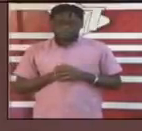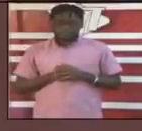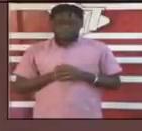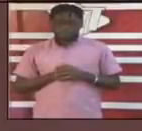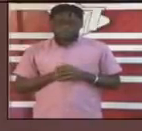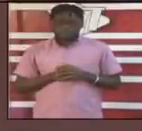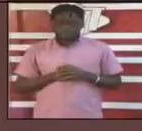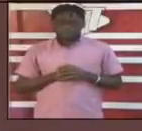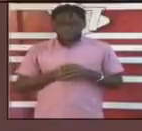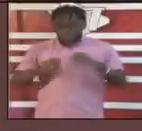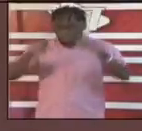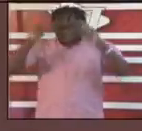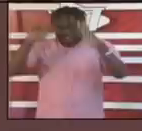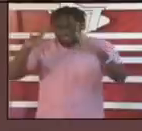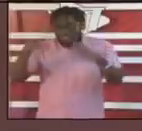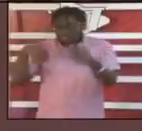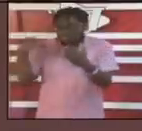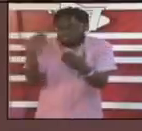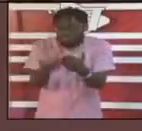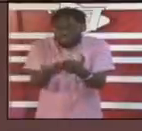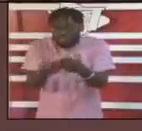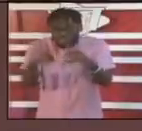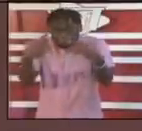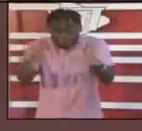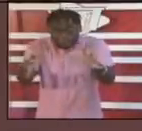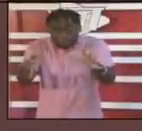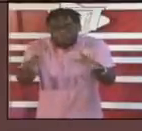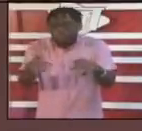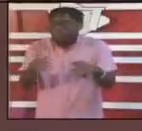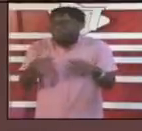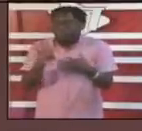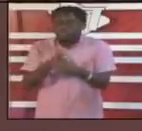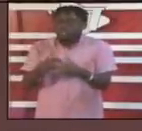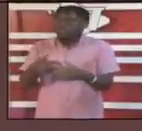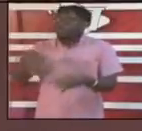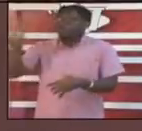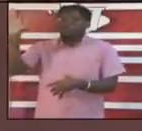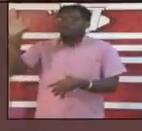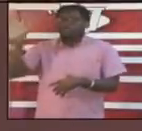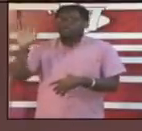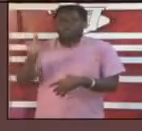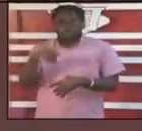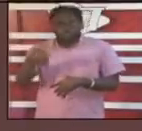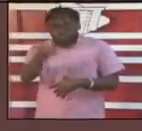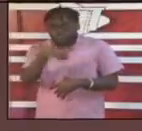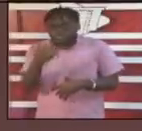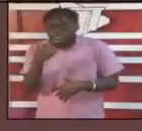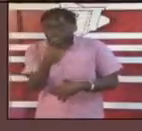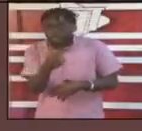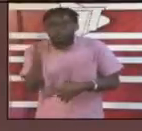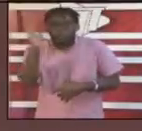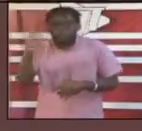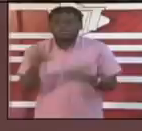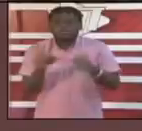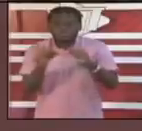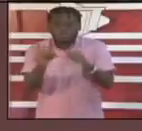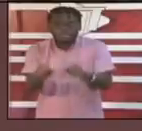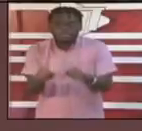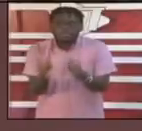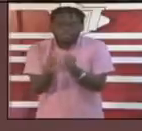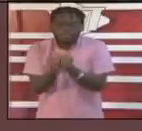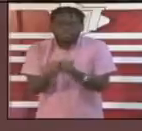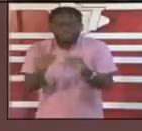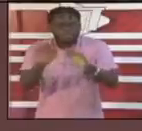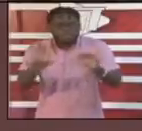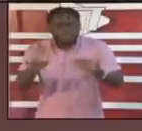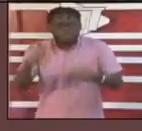go, but your words will remain. It is the lowest level of schooling